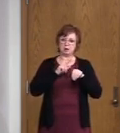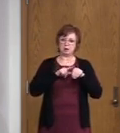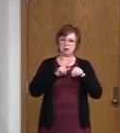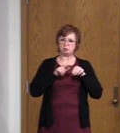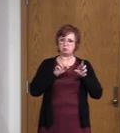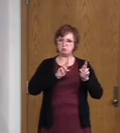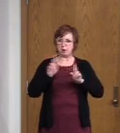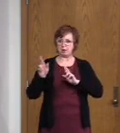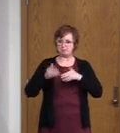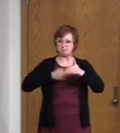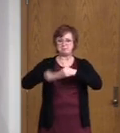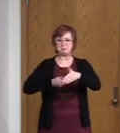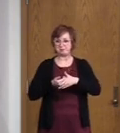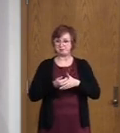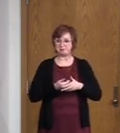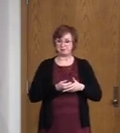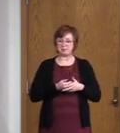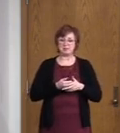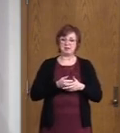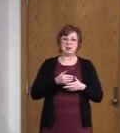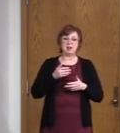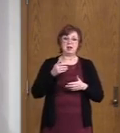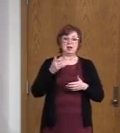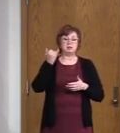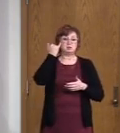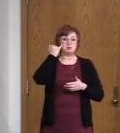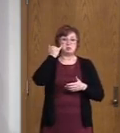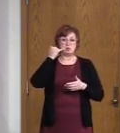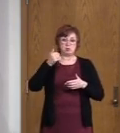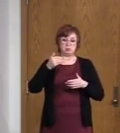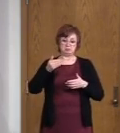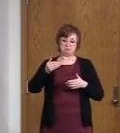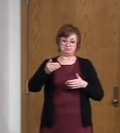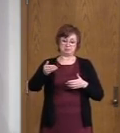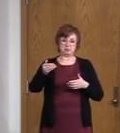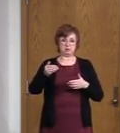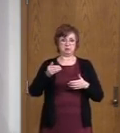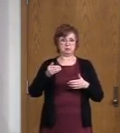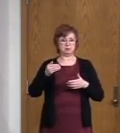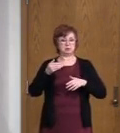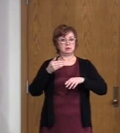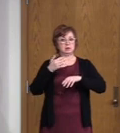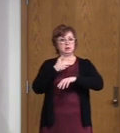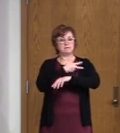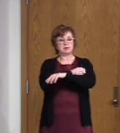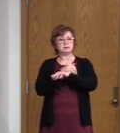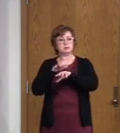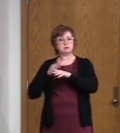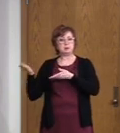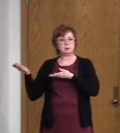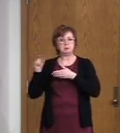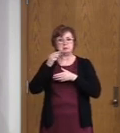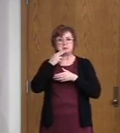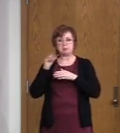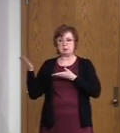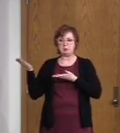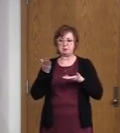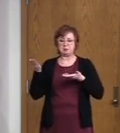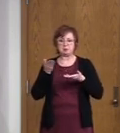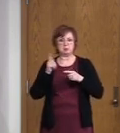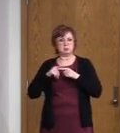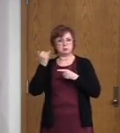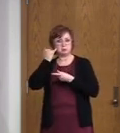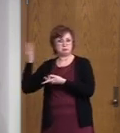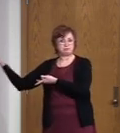So once vaccine starts shipping, if it starts shipping in larger quantities than we expect, we'll be prepared to be able to deliver out to the people of this province at a quicker